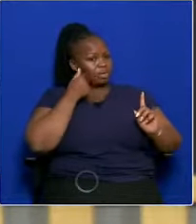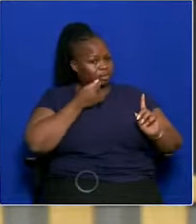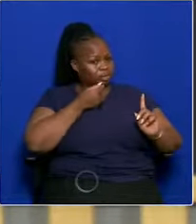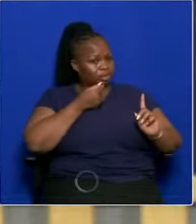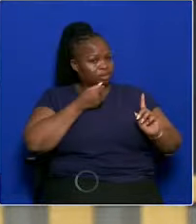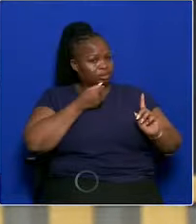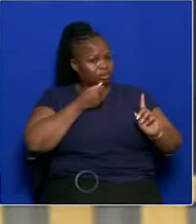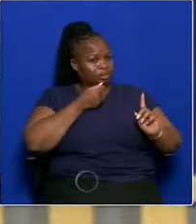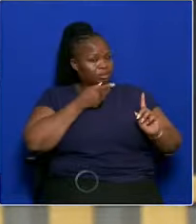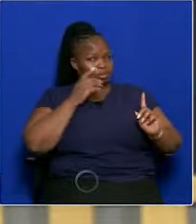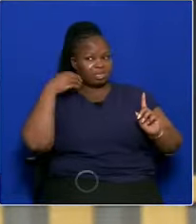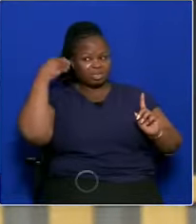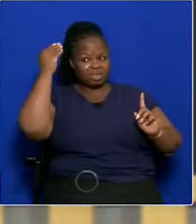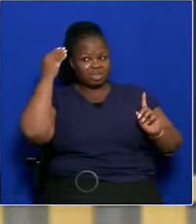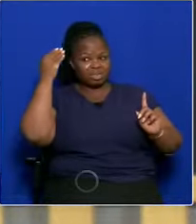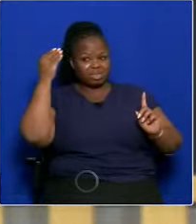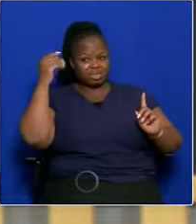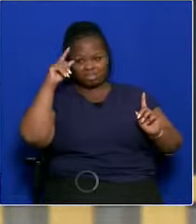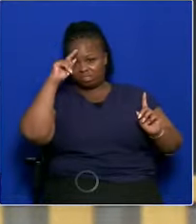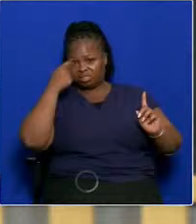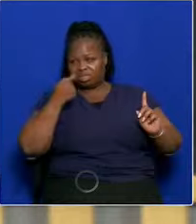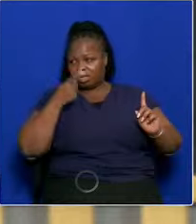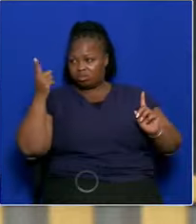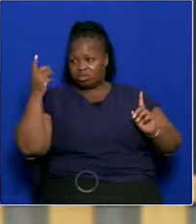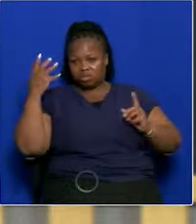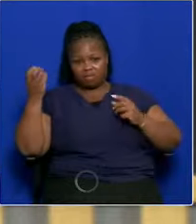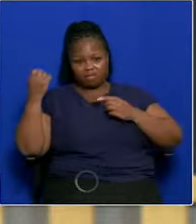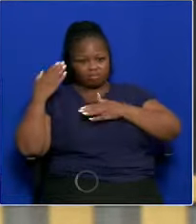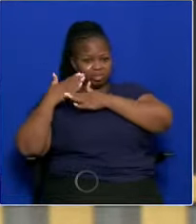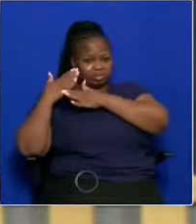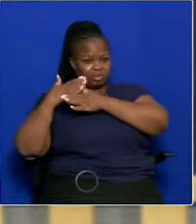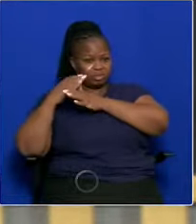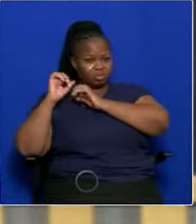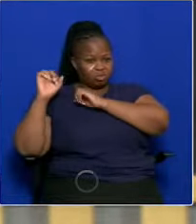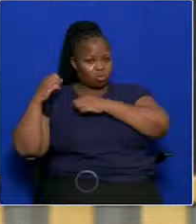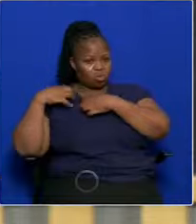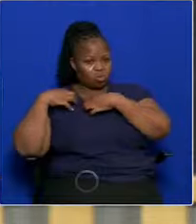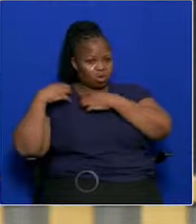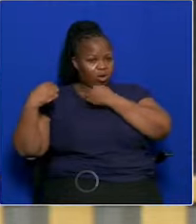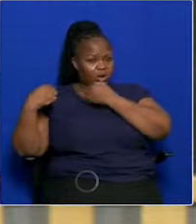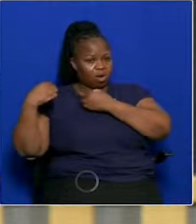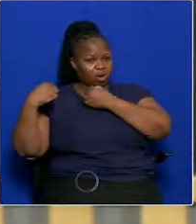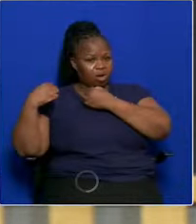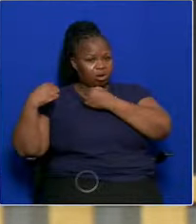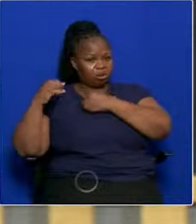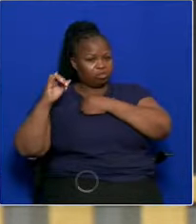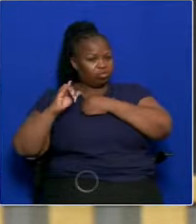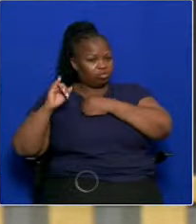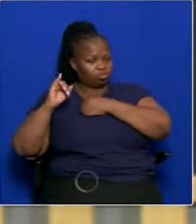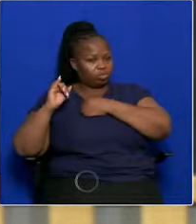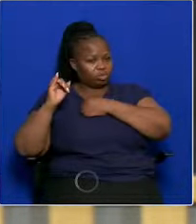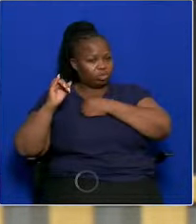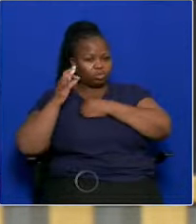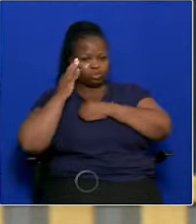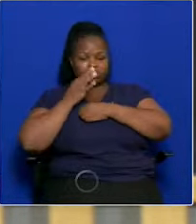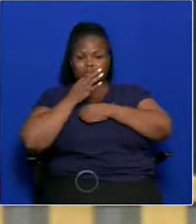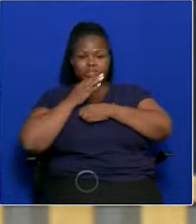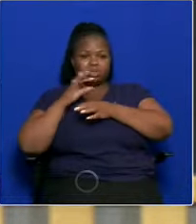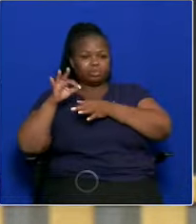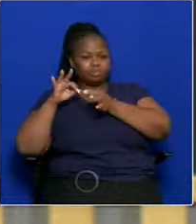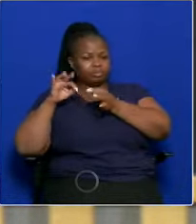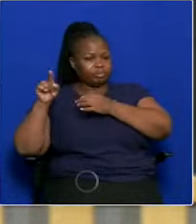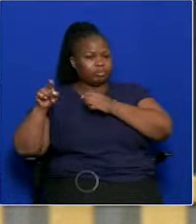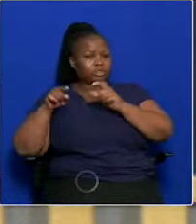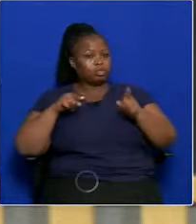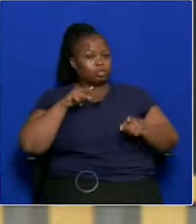who's employed, who has his own car, whose insurance you say repudiated. It's Yes. you that asks for a